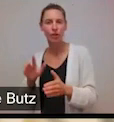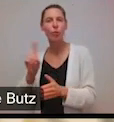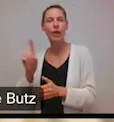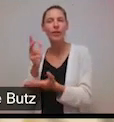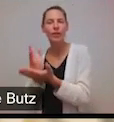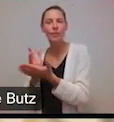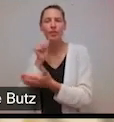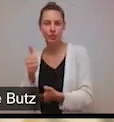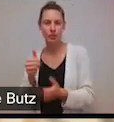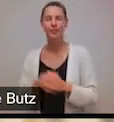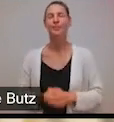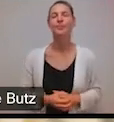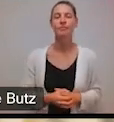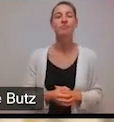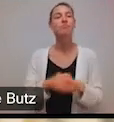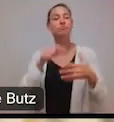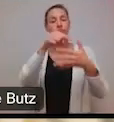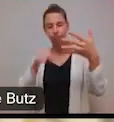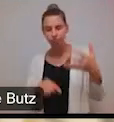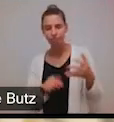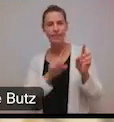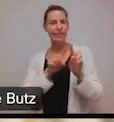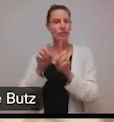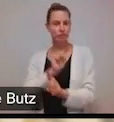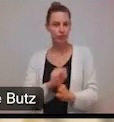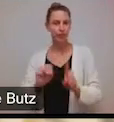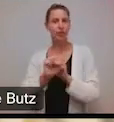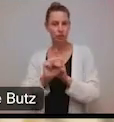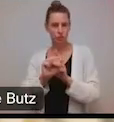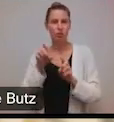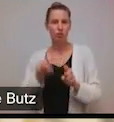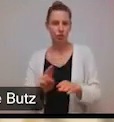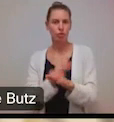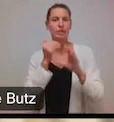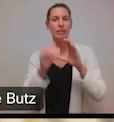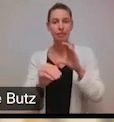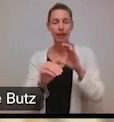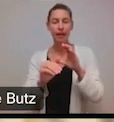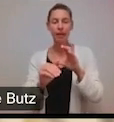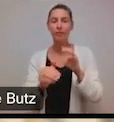So these are all scenarios where you write an email. The email that you write, should it be